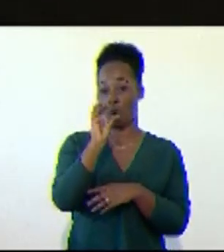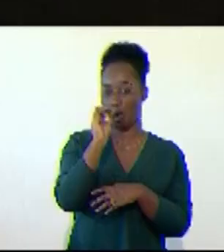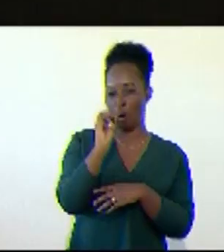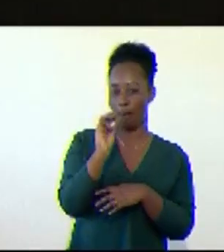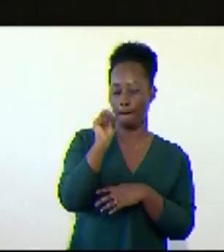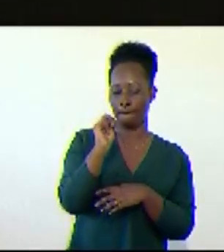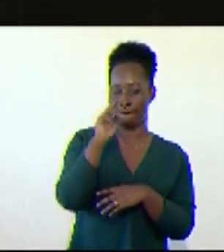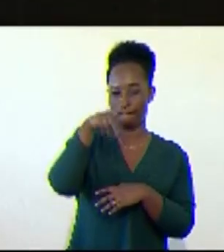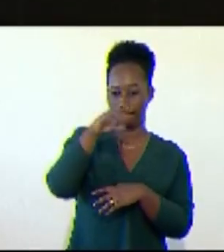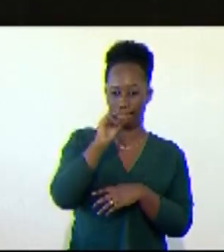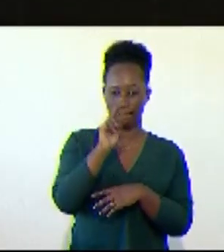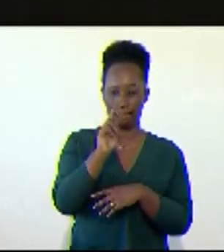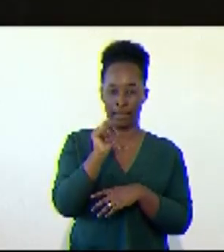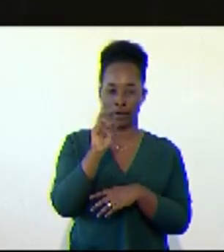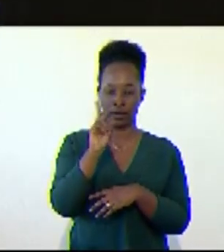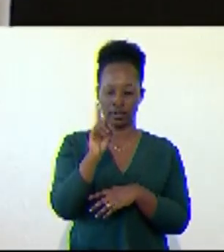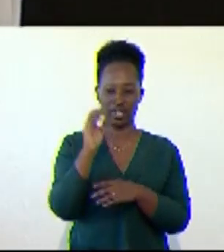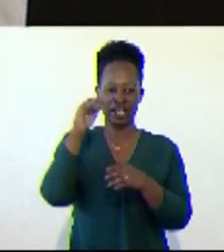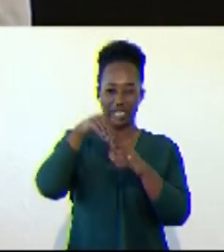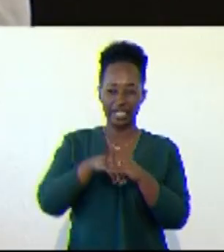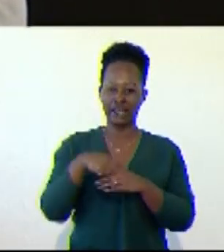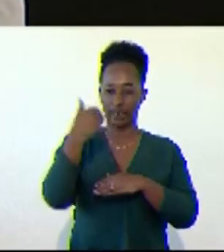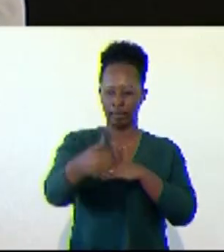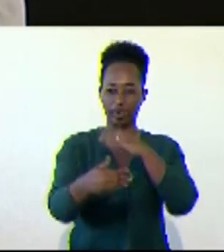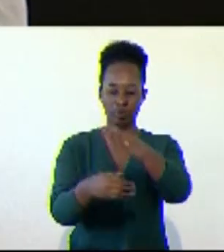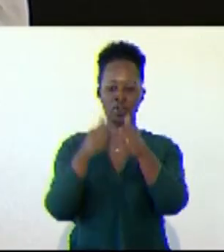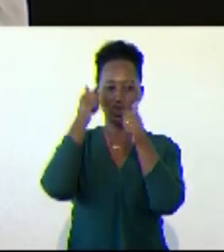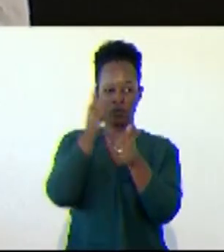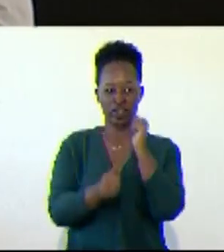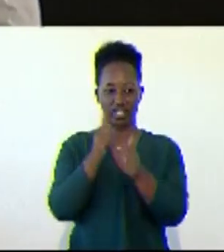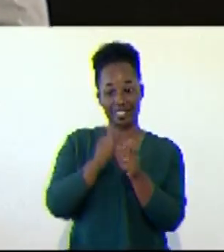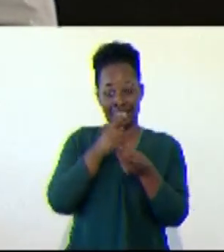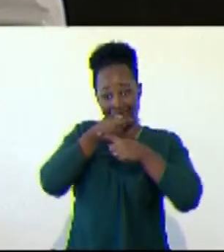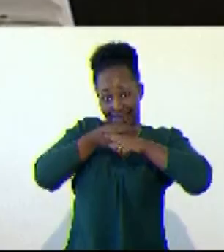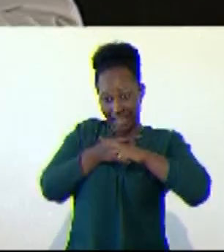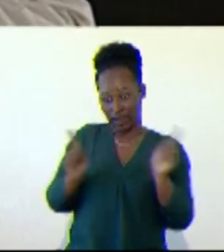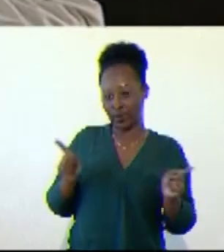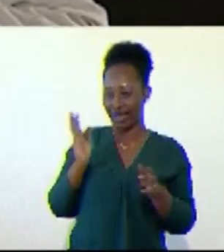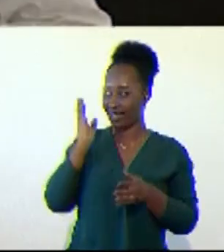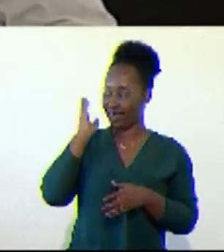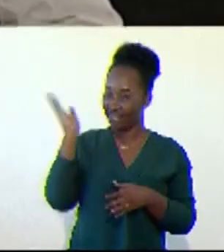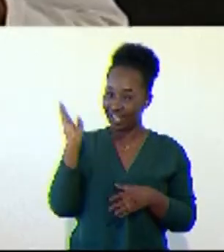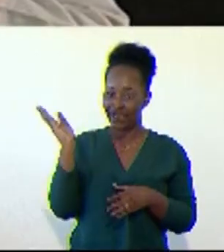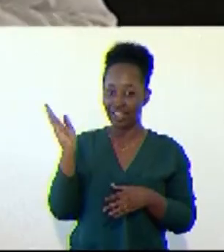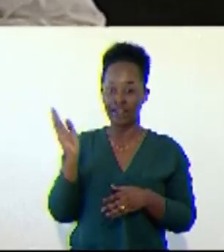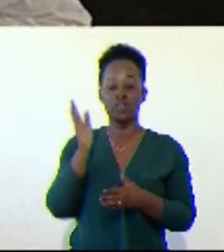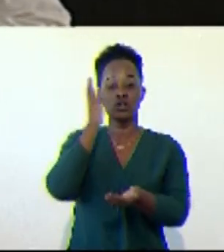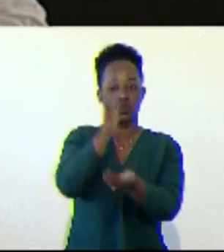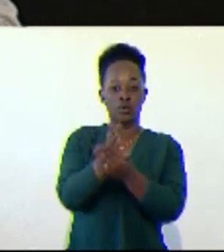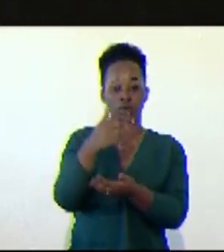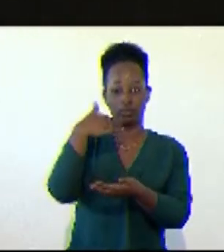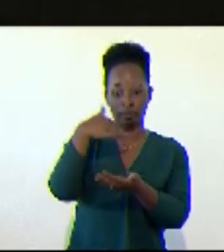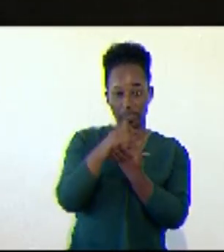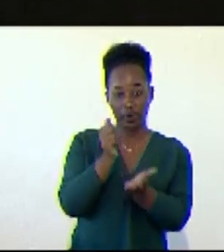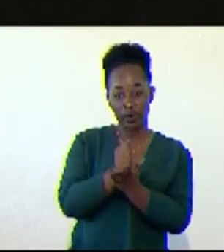carbonyl compounds in a process which is the reverse of this one, of course,